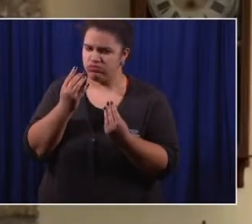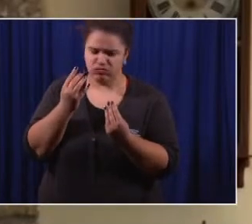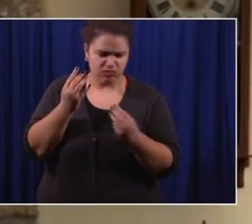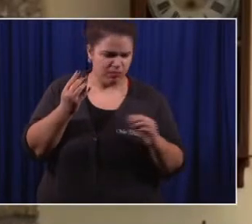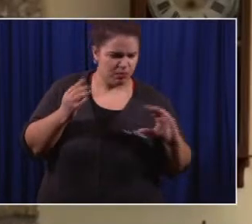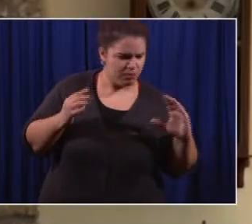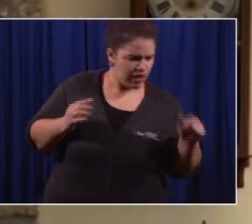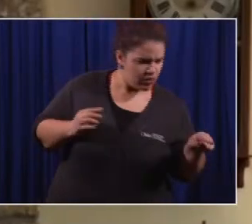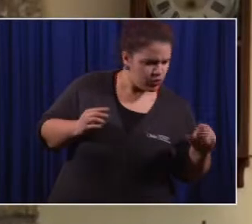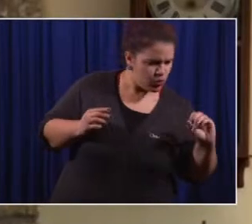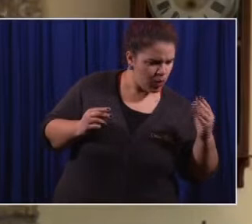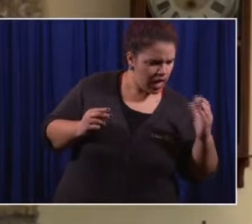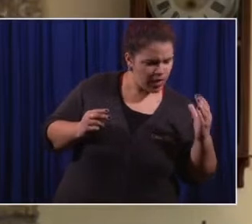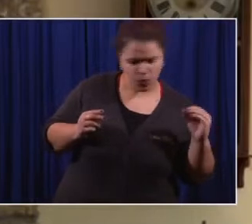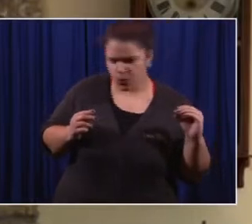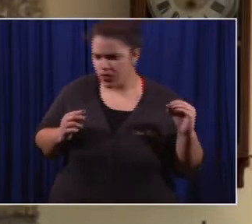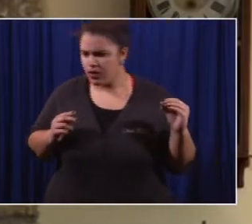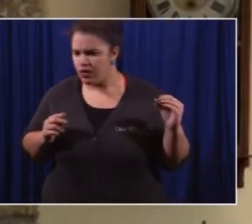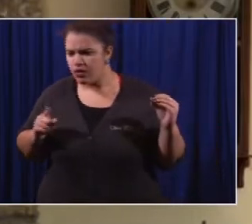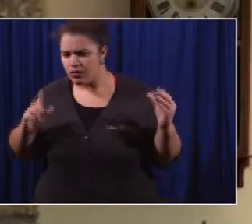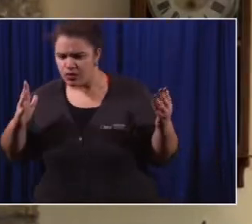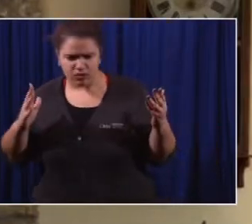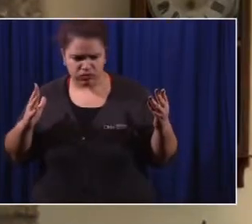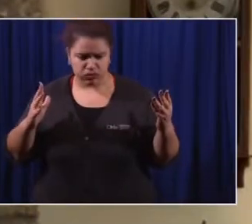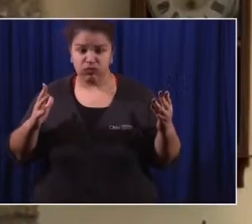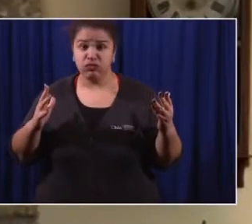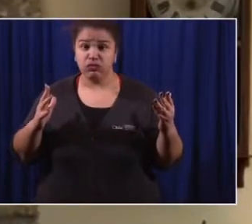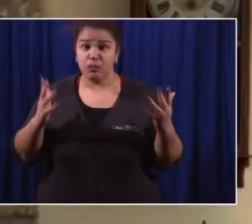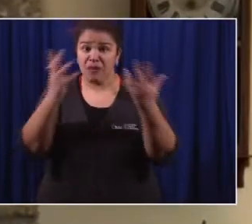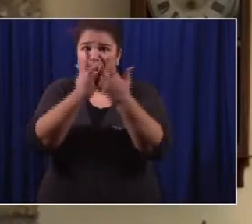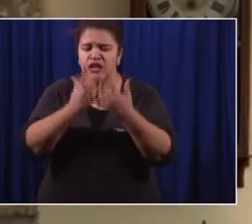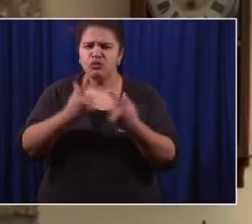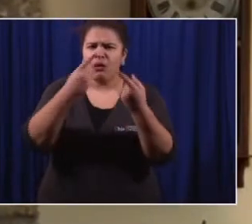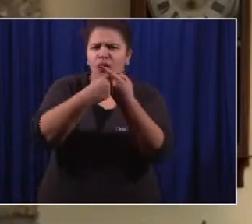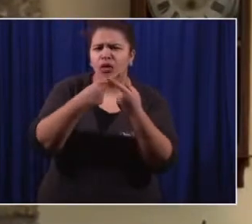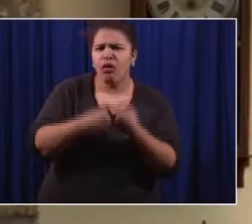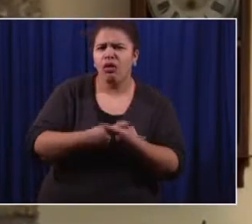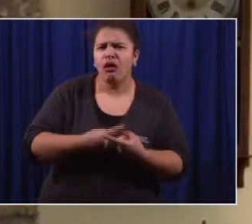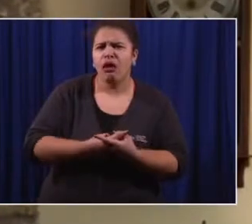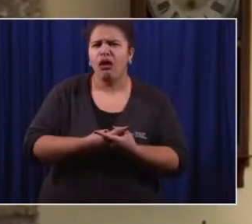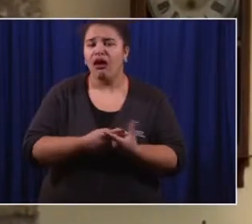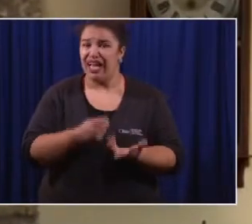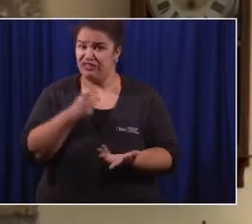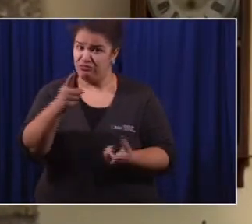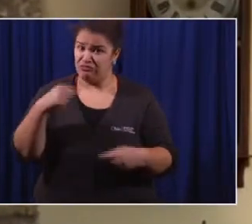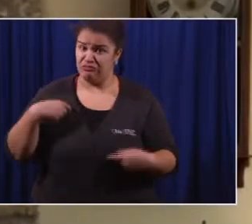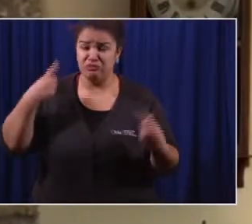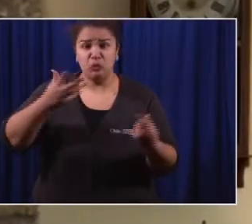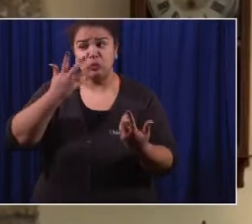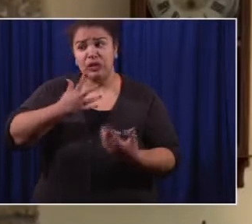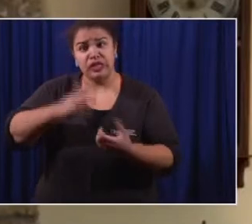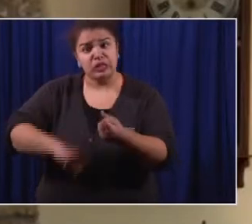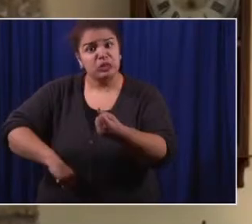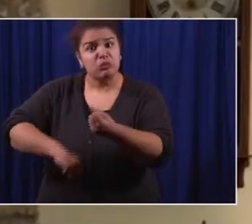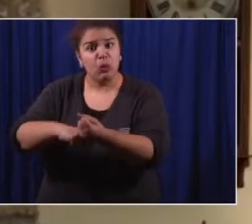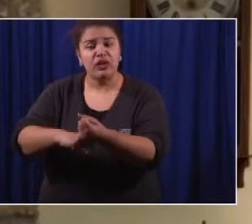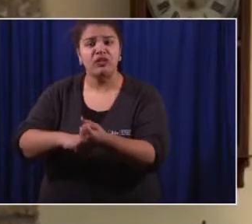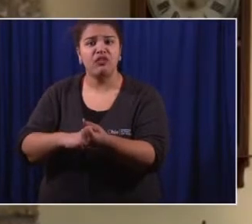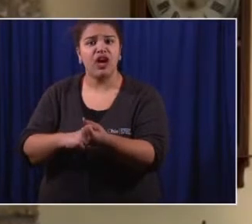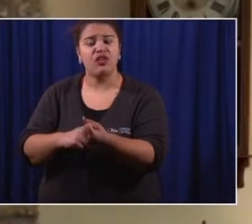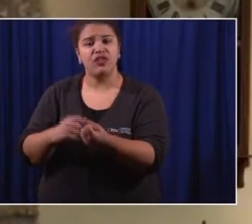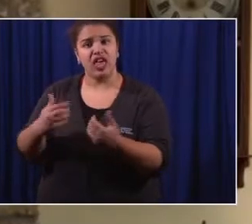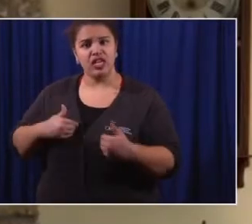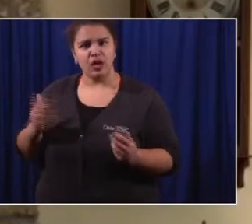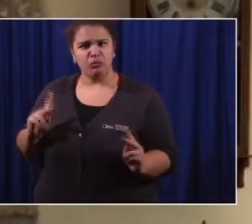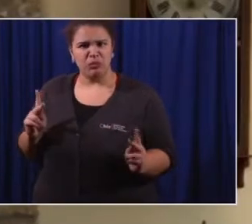warnings to young people? Well, I didn't hear the president say that. I'll take your word for it, but I'll just comment on it from a